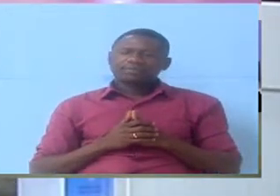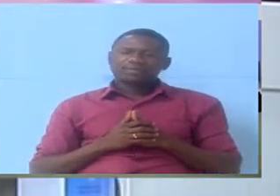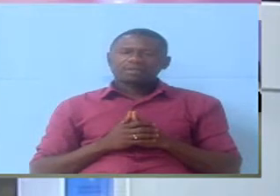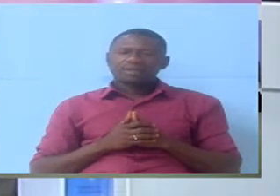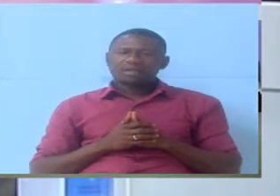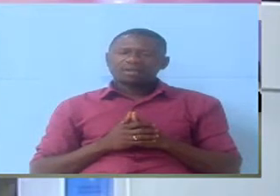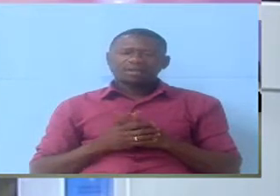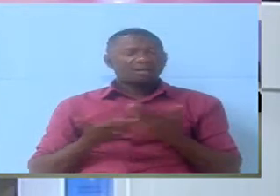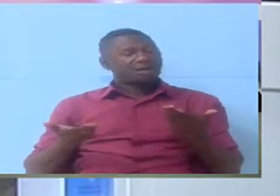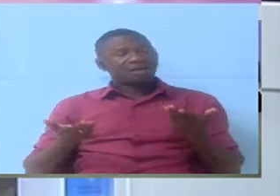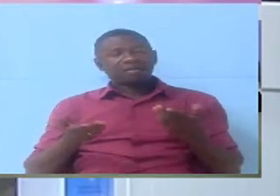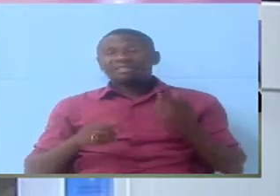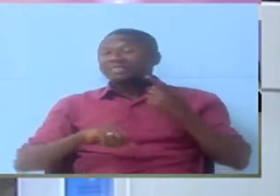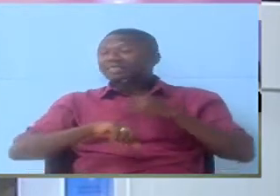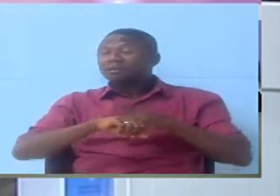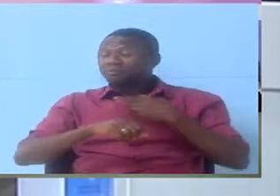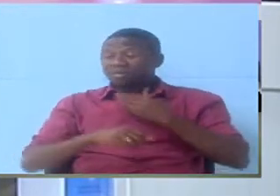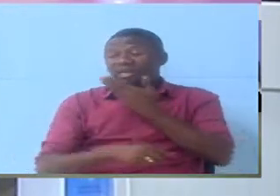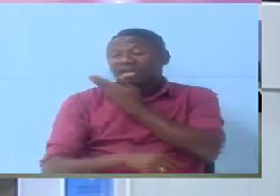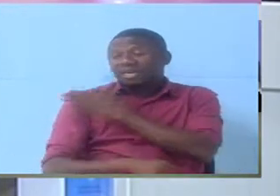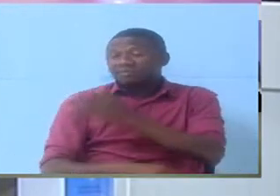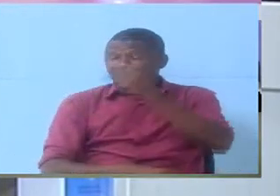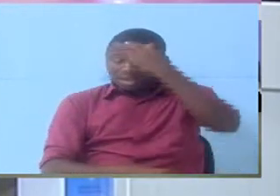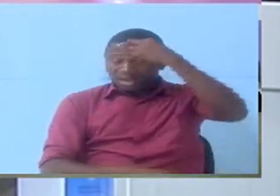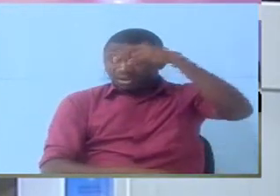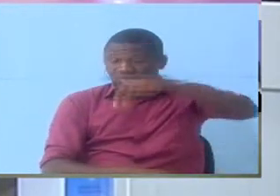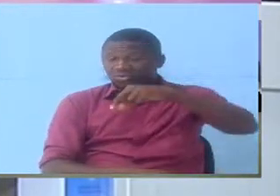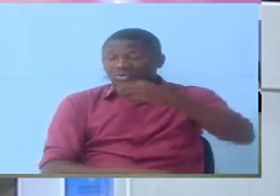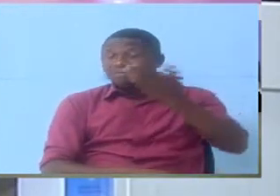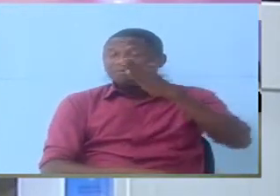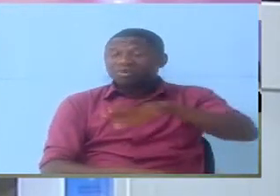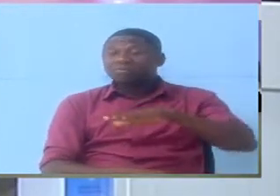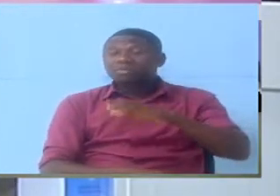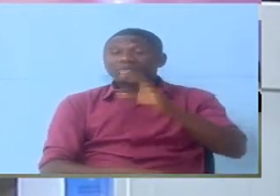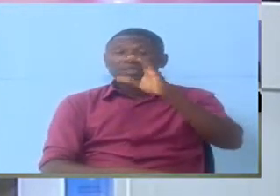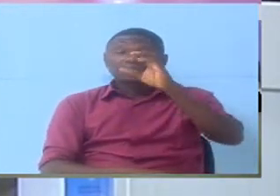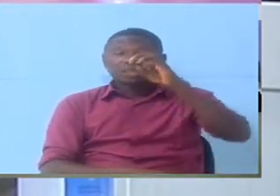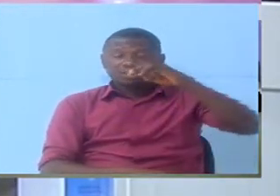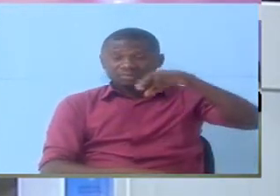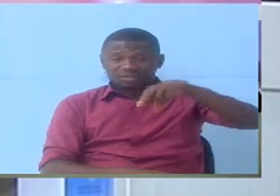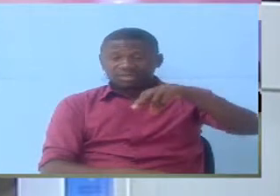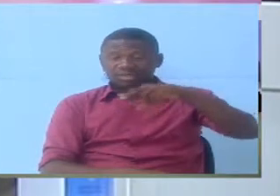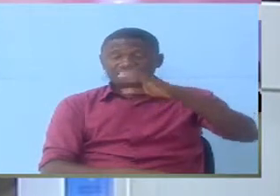when I left the headquarters, Kabo CMC Palasoto. Jatabalde took over from me, the late Jatabalde.